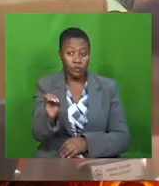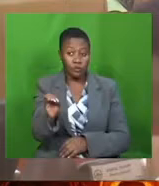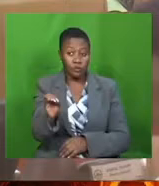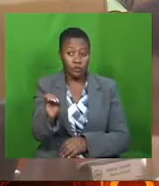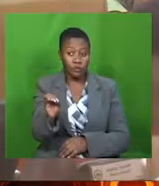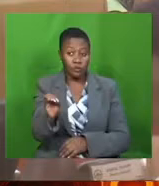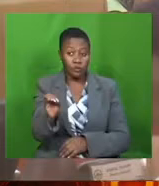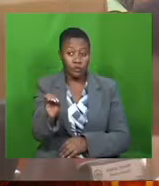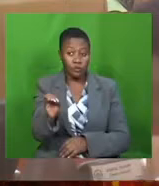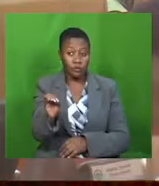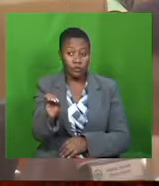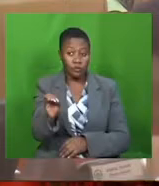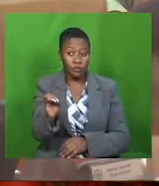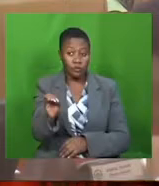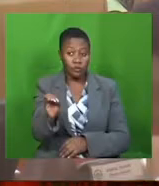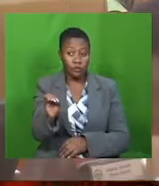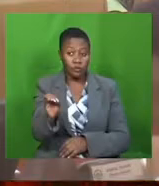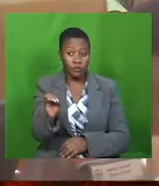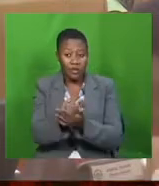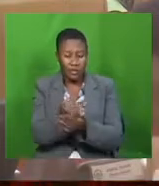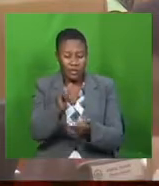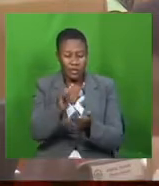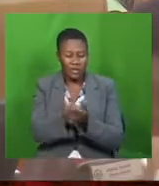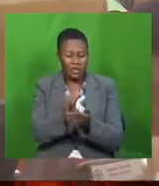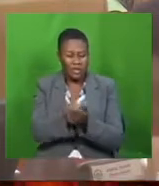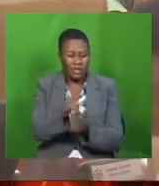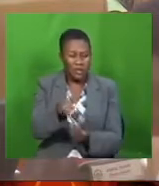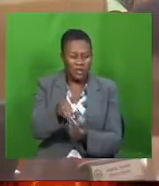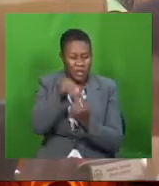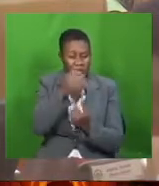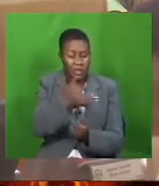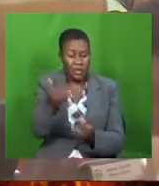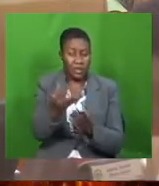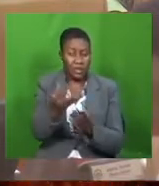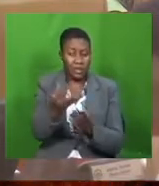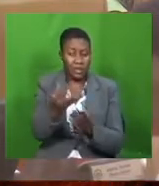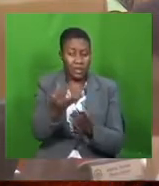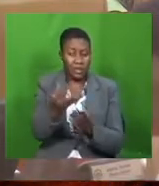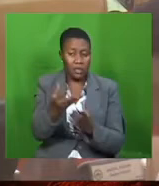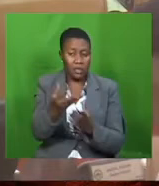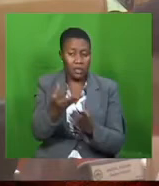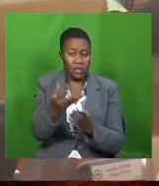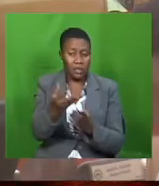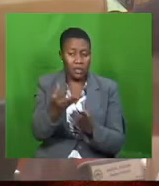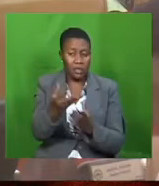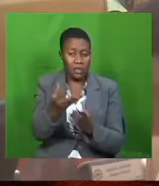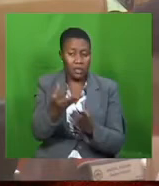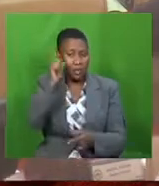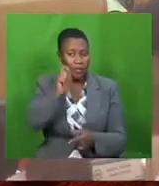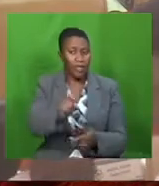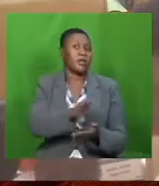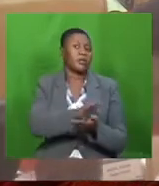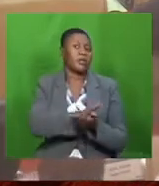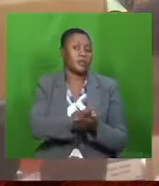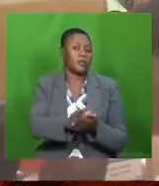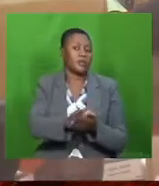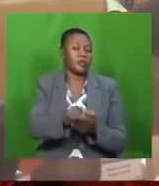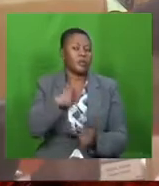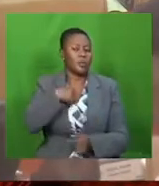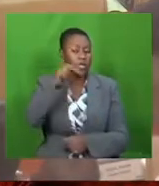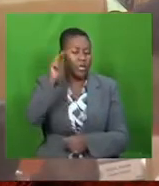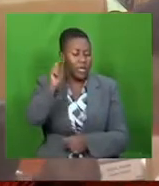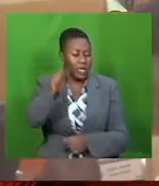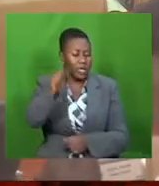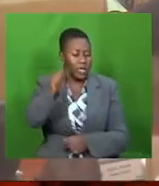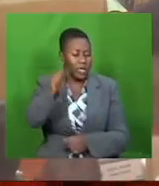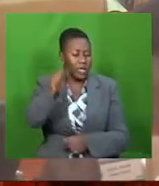for example so wo ka se me ma ministry of health e bi a 1 billion Remember me acquire me